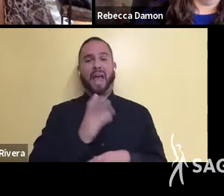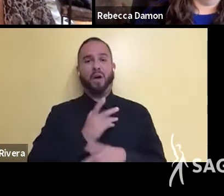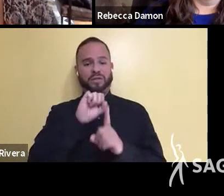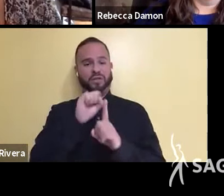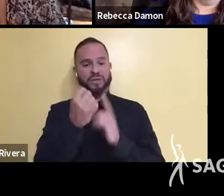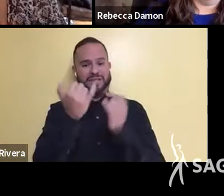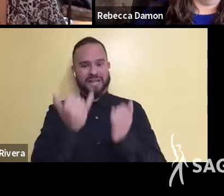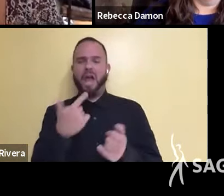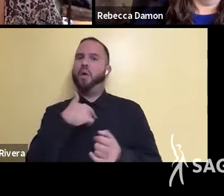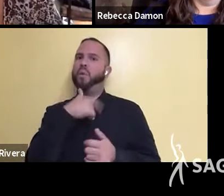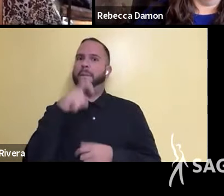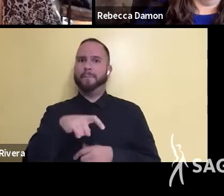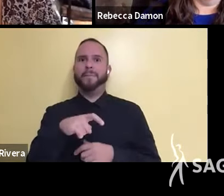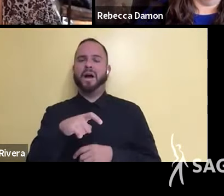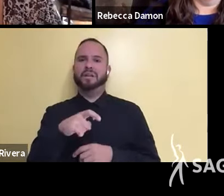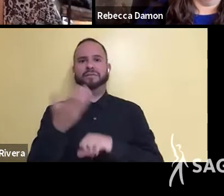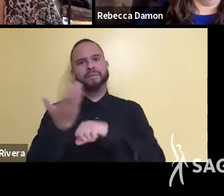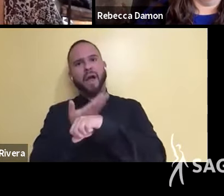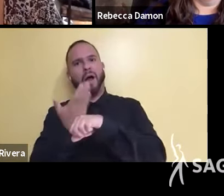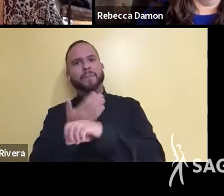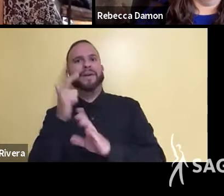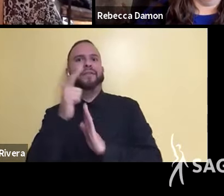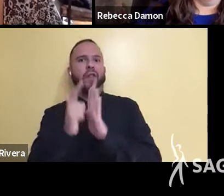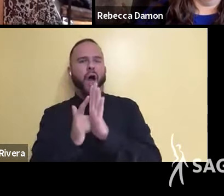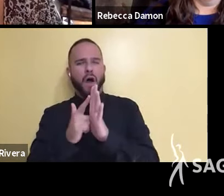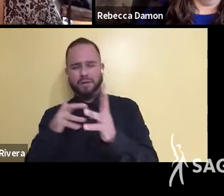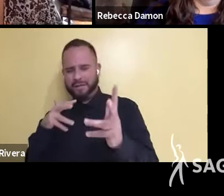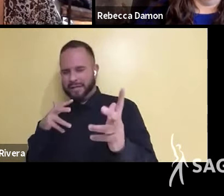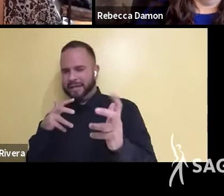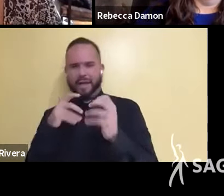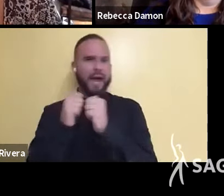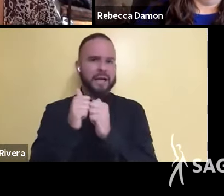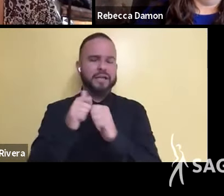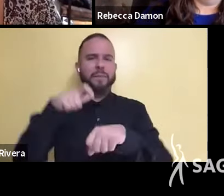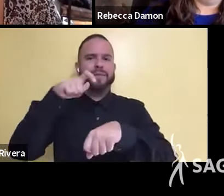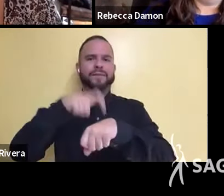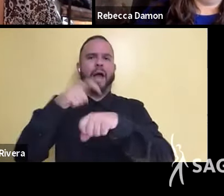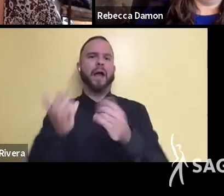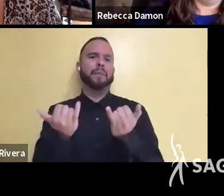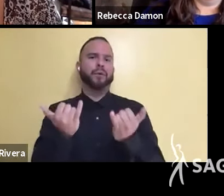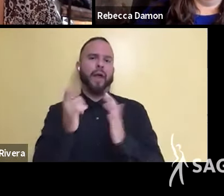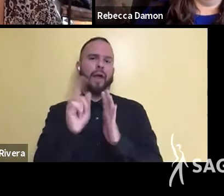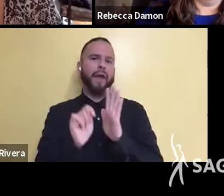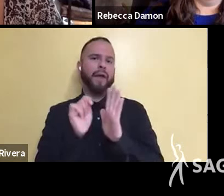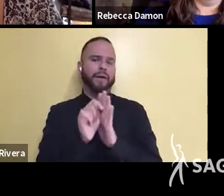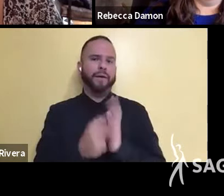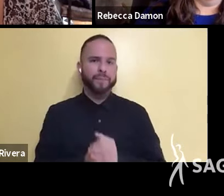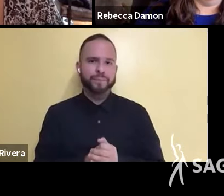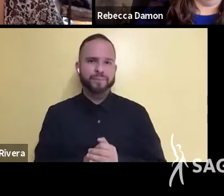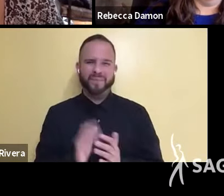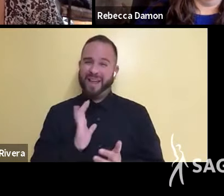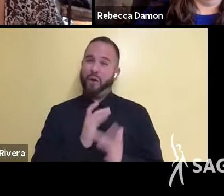the laws catch up with what's going on today in our digital world. And